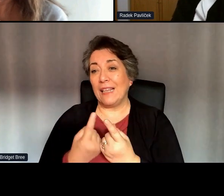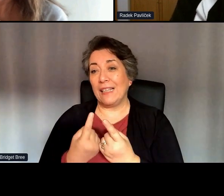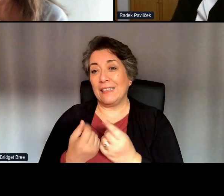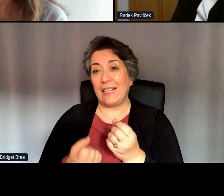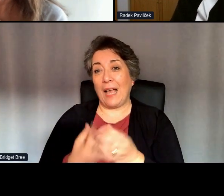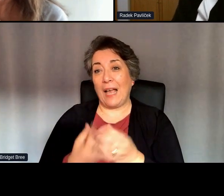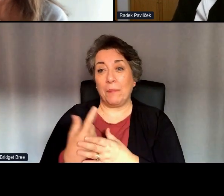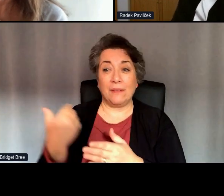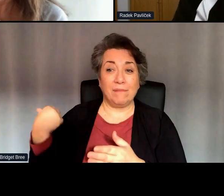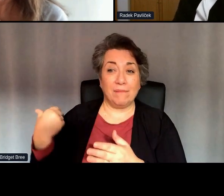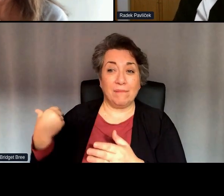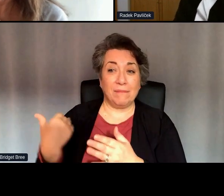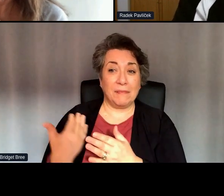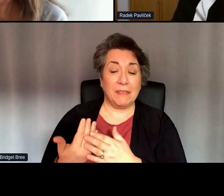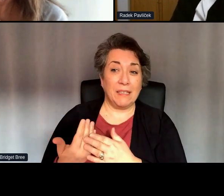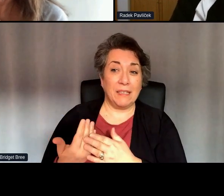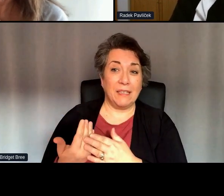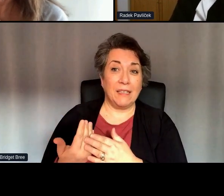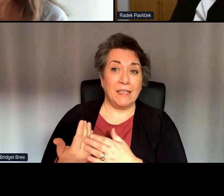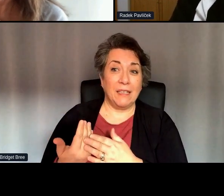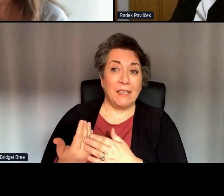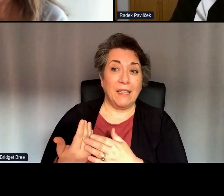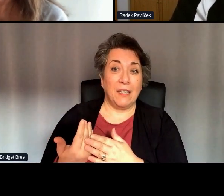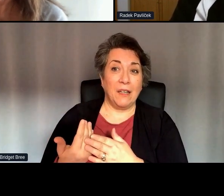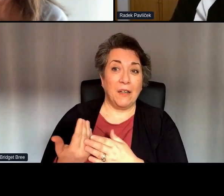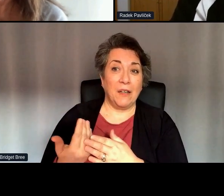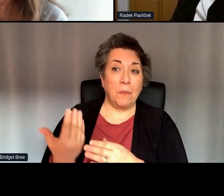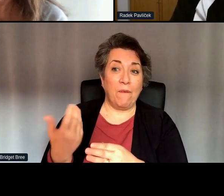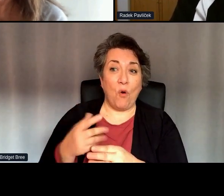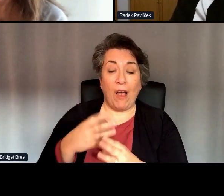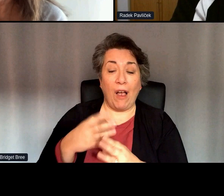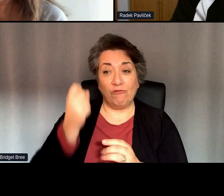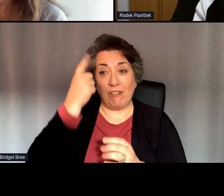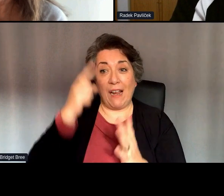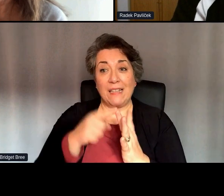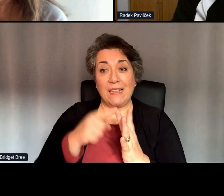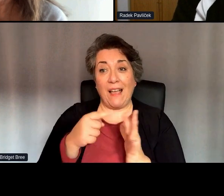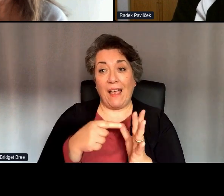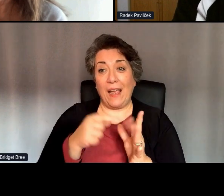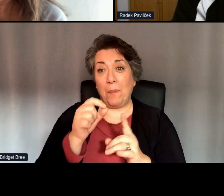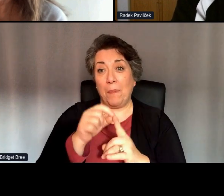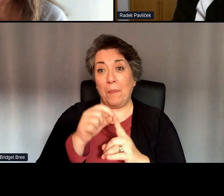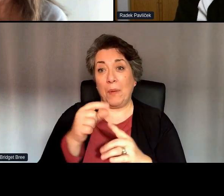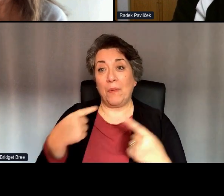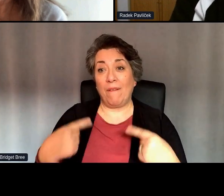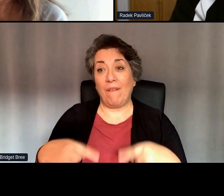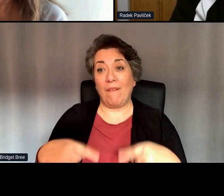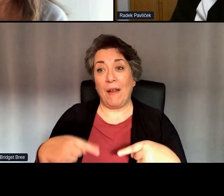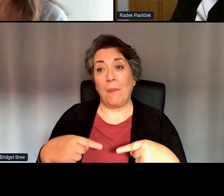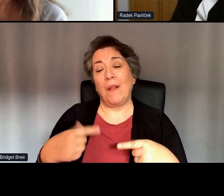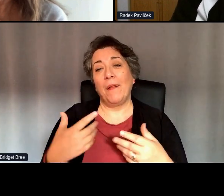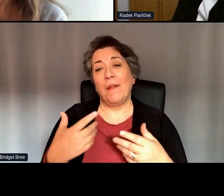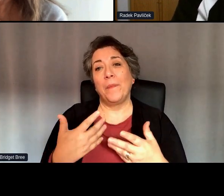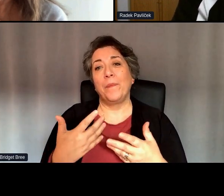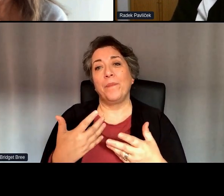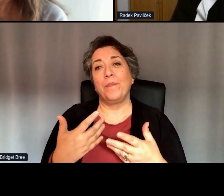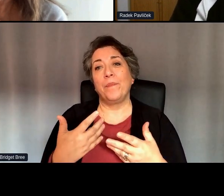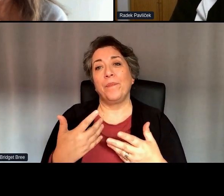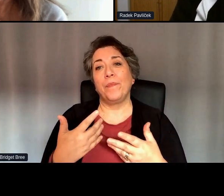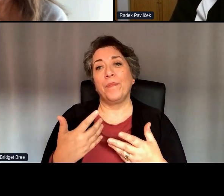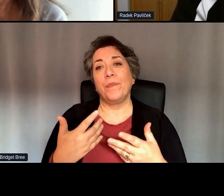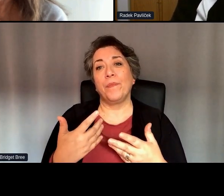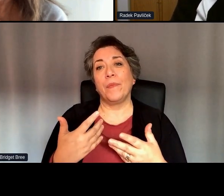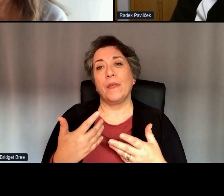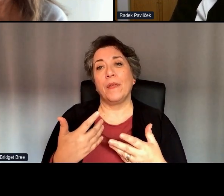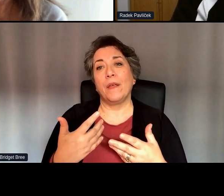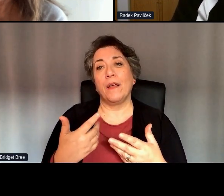I even know that IAAP is here or it was established. But what might be, let's say,